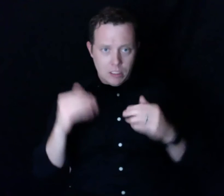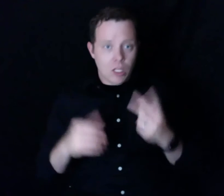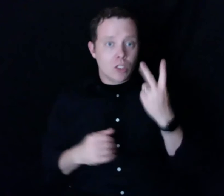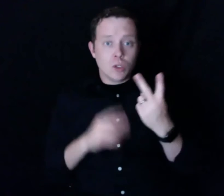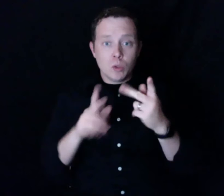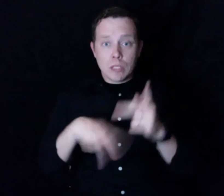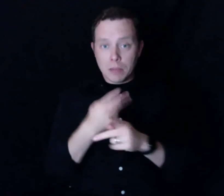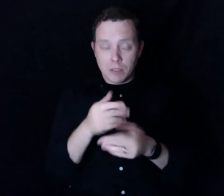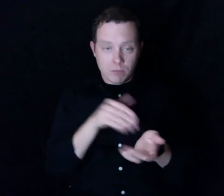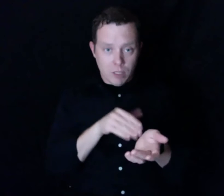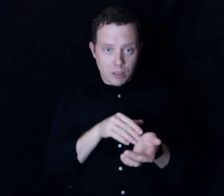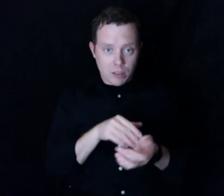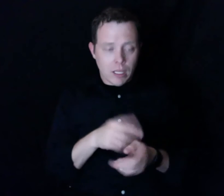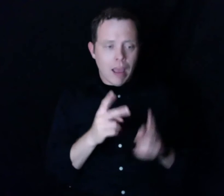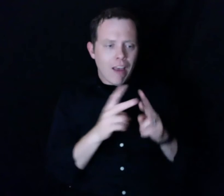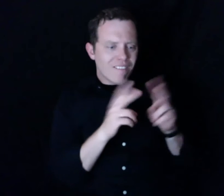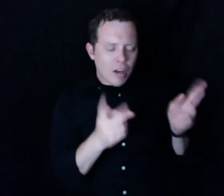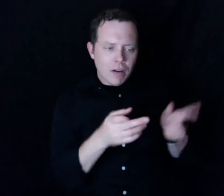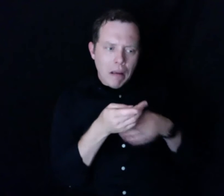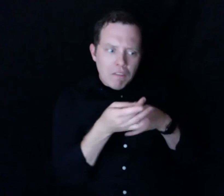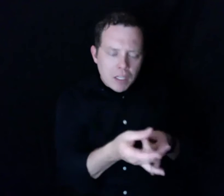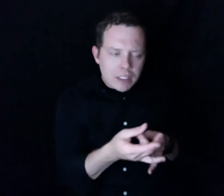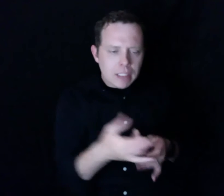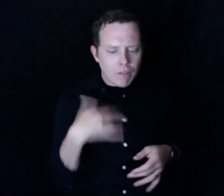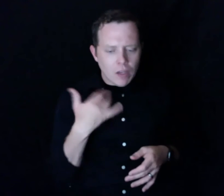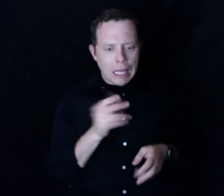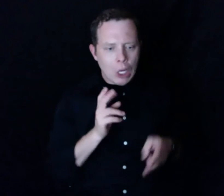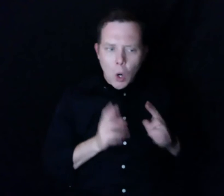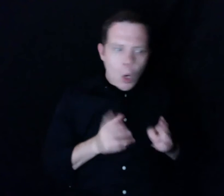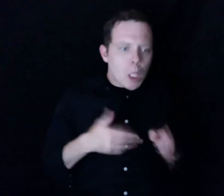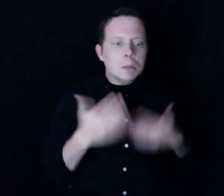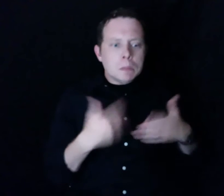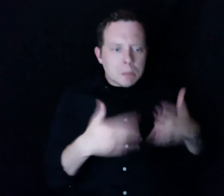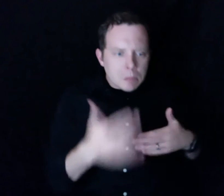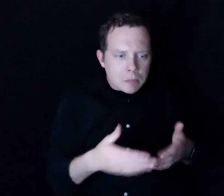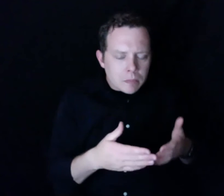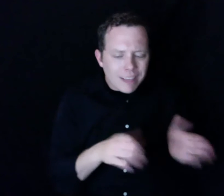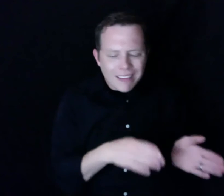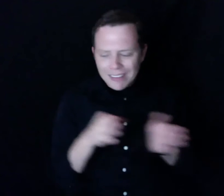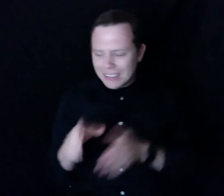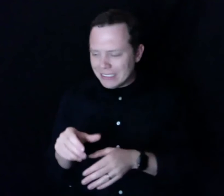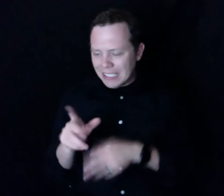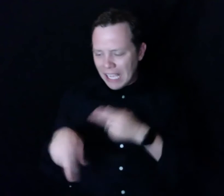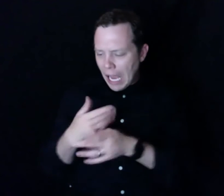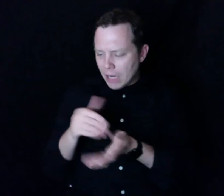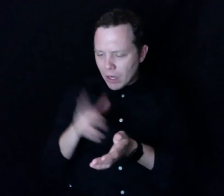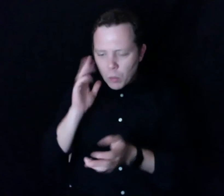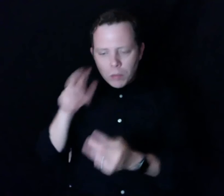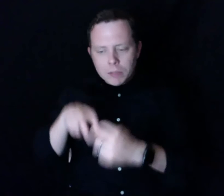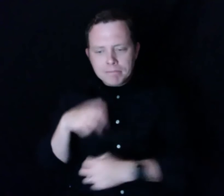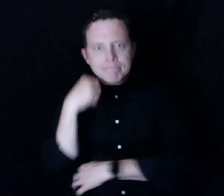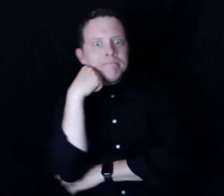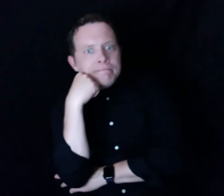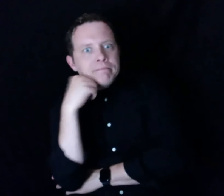who sometimes feel like they will be hurrying you along, and there are the ones that will sit there with you for an hour. And they both have their